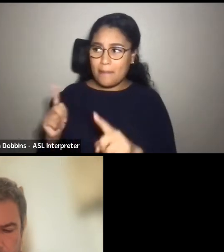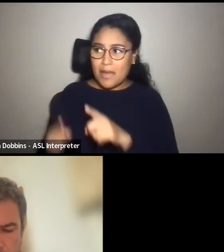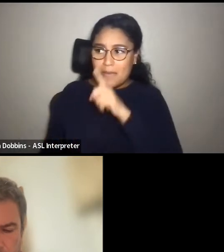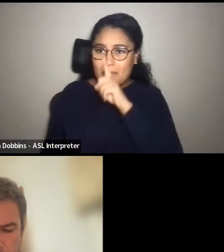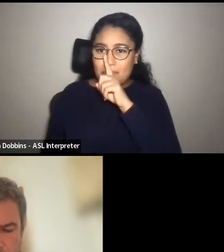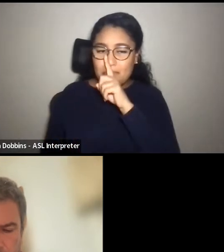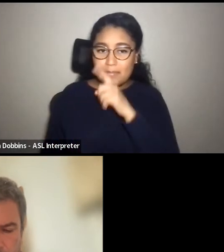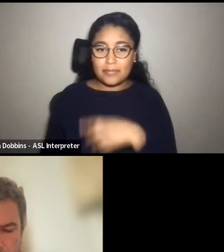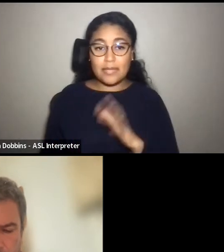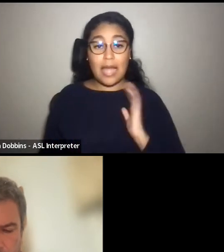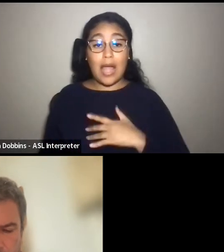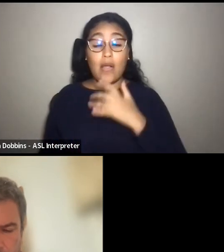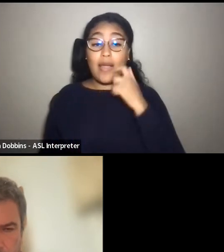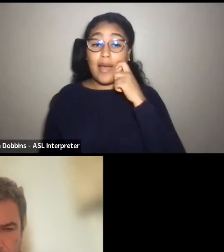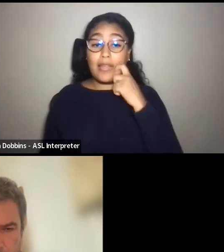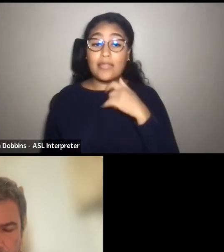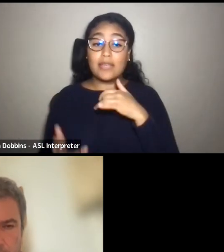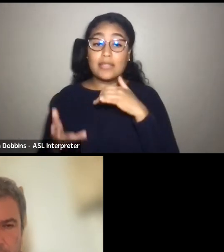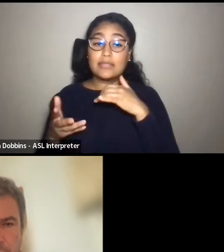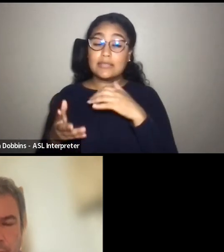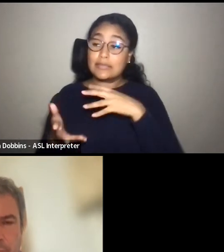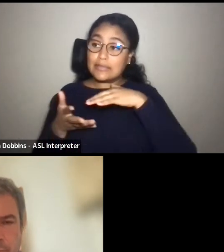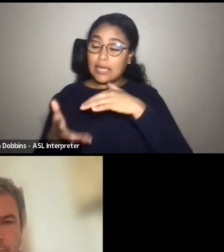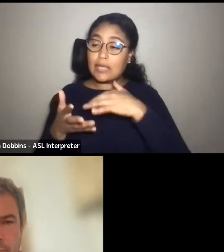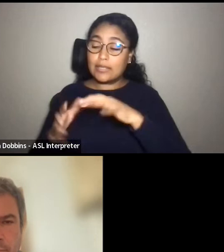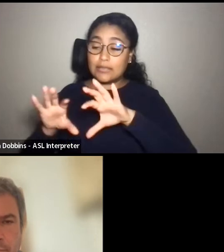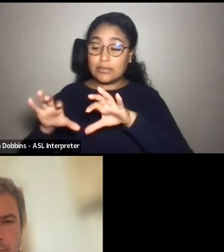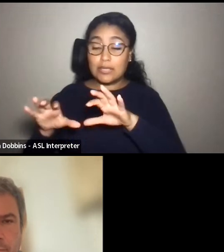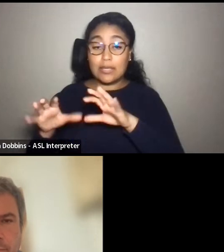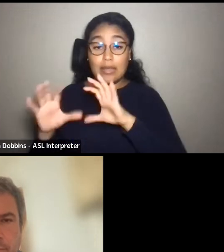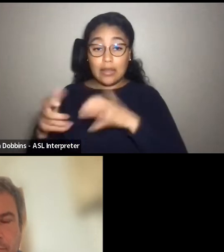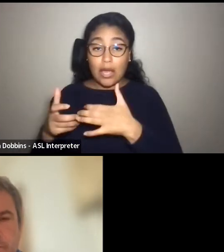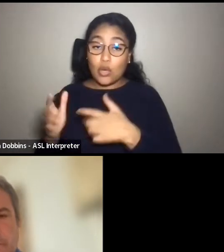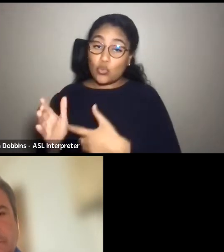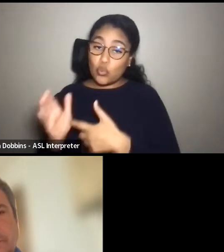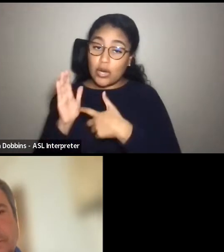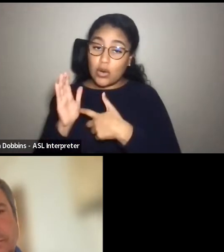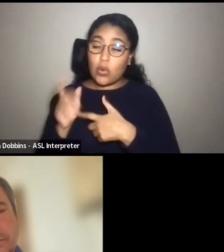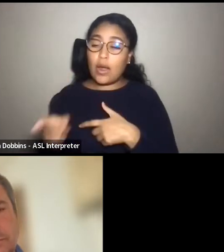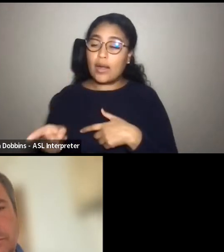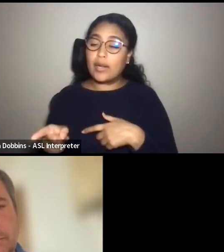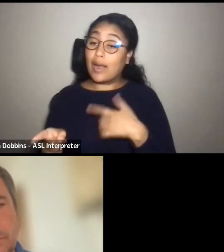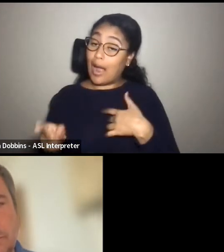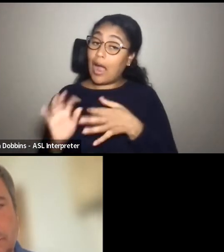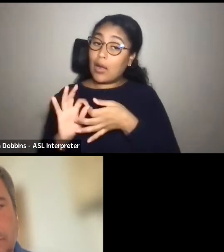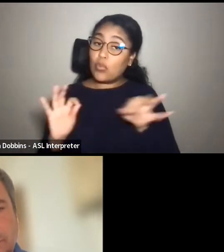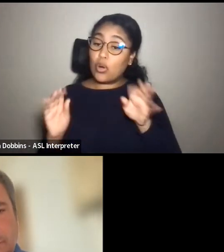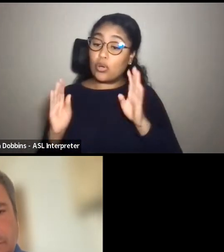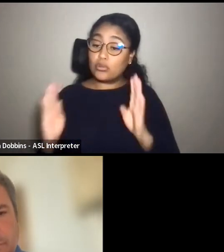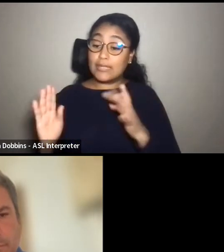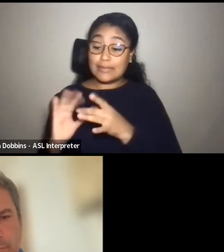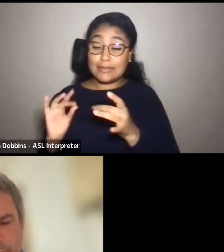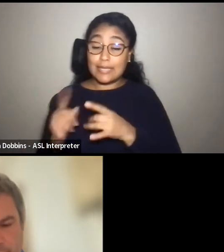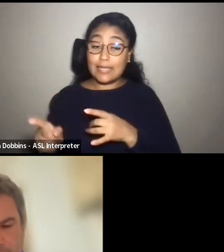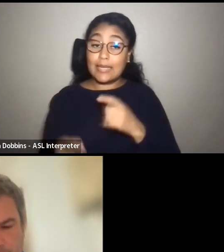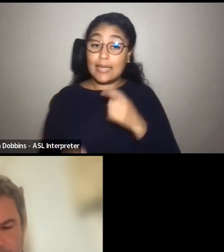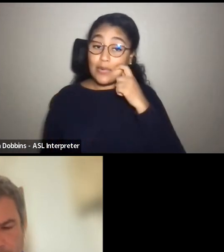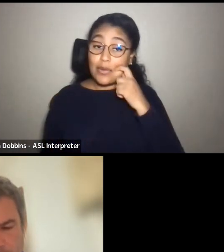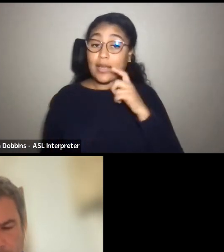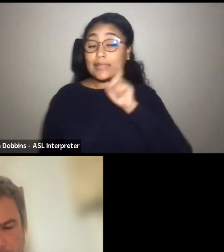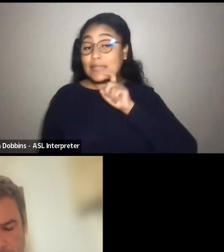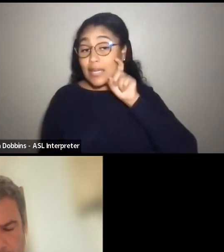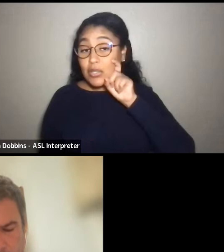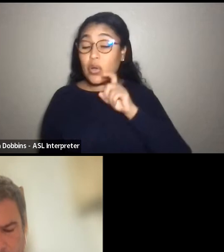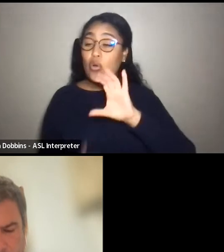studies course, per the website, says that, and I quote, students will be studying the histories of race, ethnicity, nationality, sexuality,